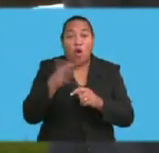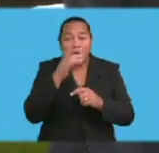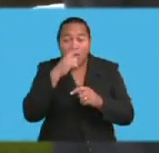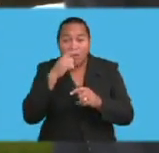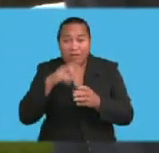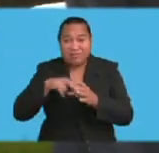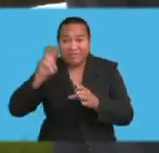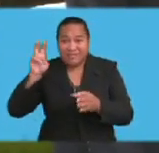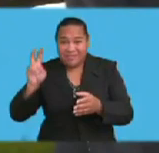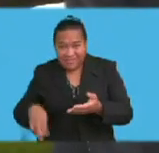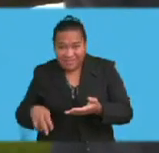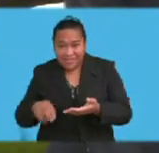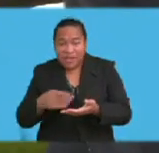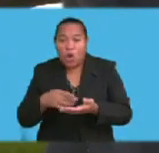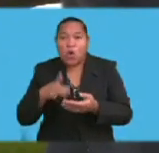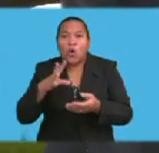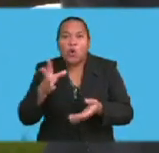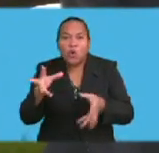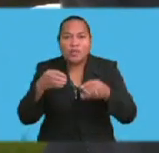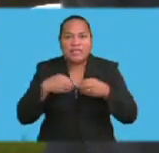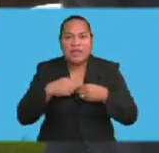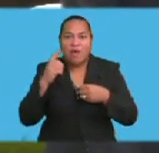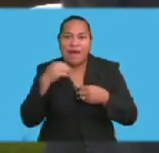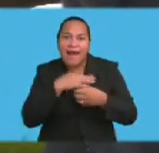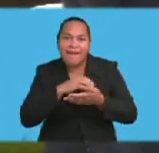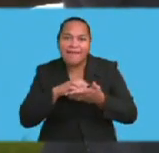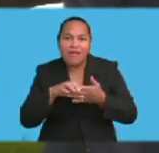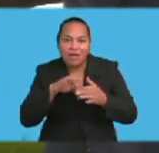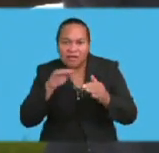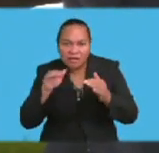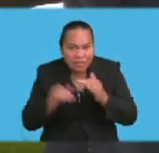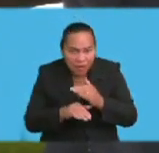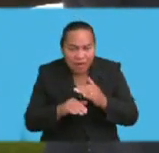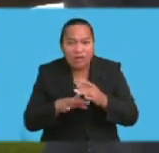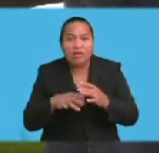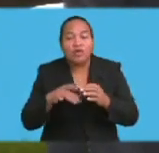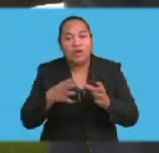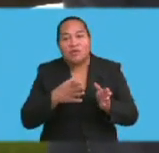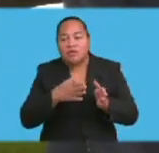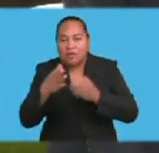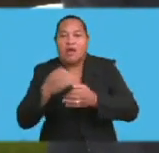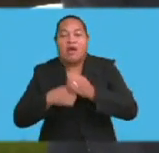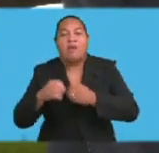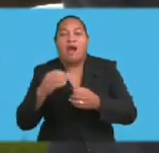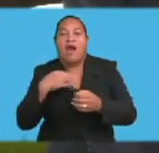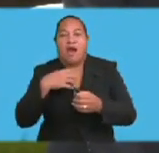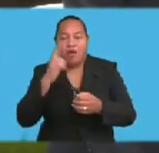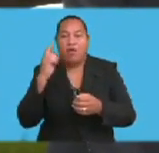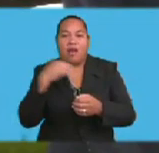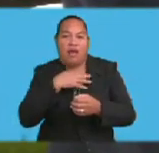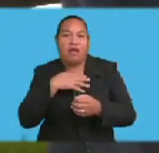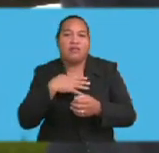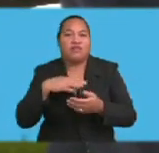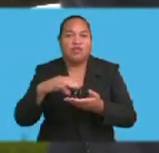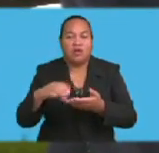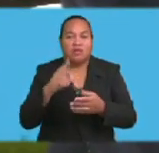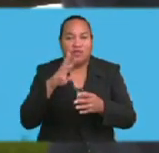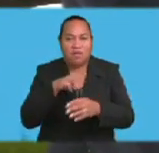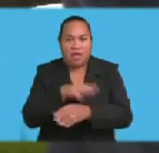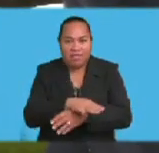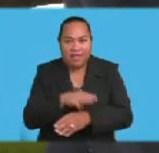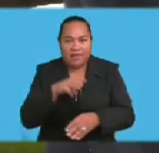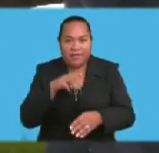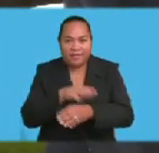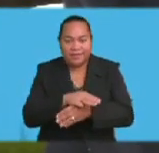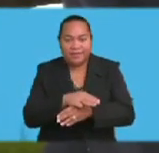who were receiving below $100 per month were moved to $100 per month. Prior to the reforms, Madam Speaker, the honourable members in the opposition